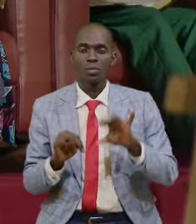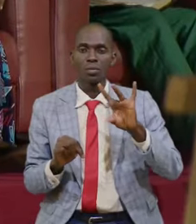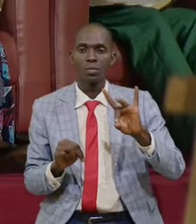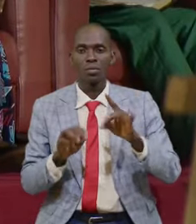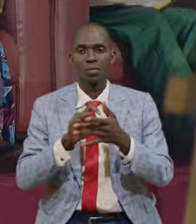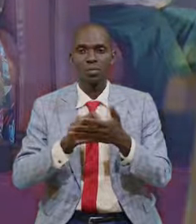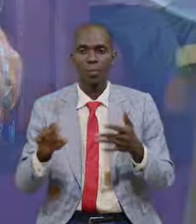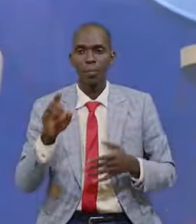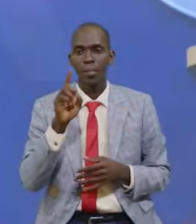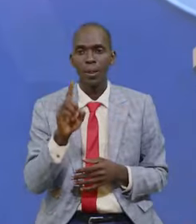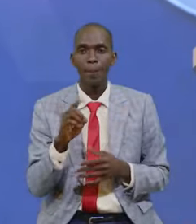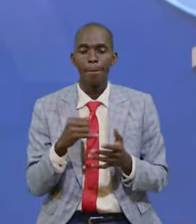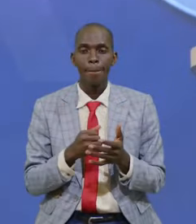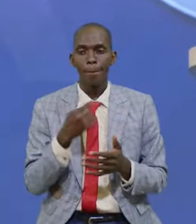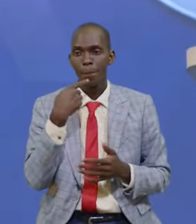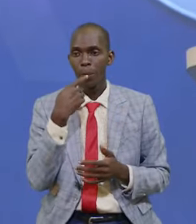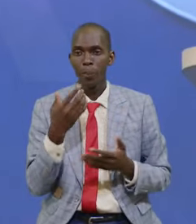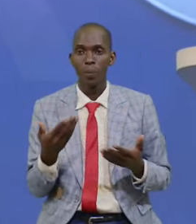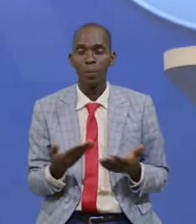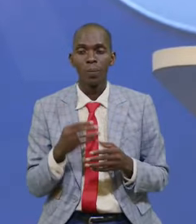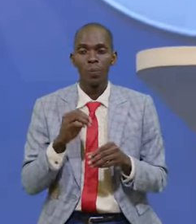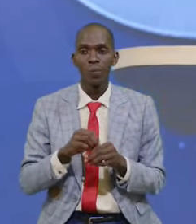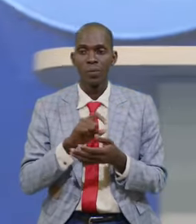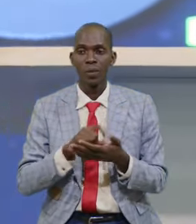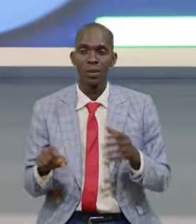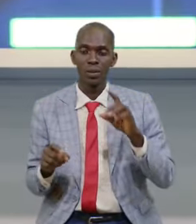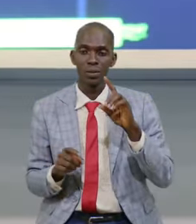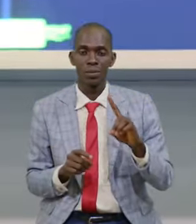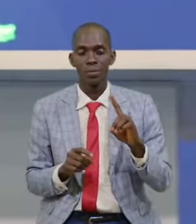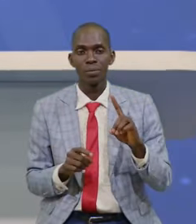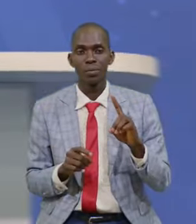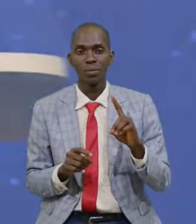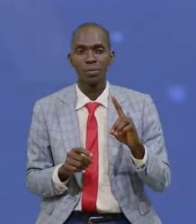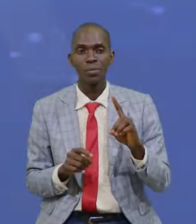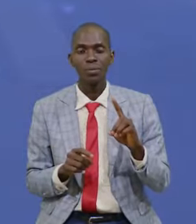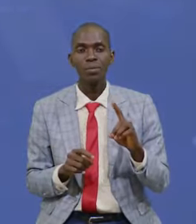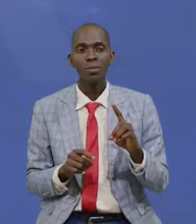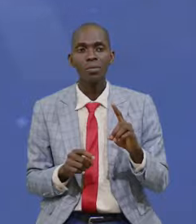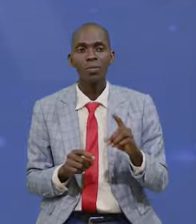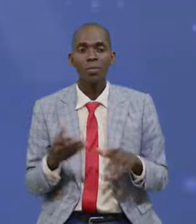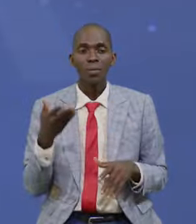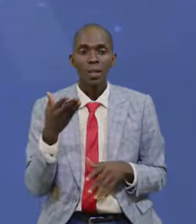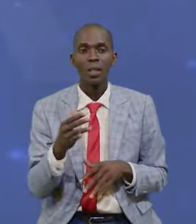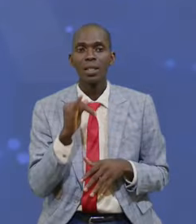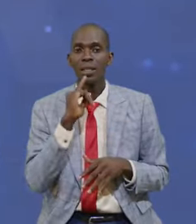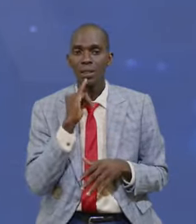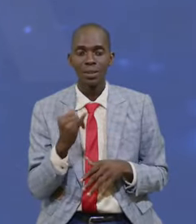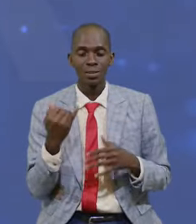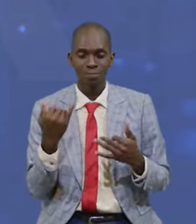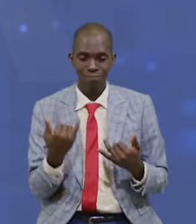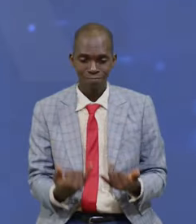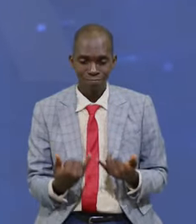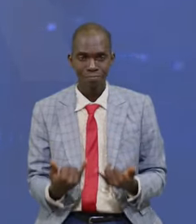verse 1. It says in verse 1, is this now? There is therefore now